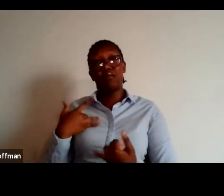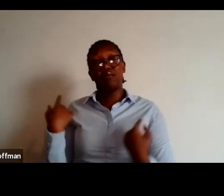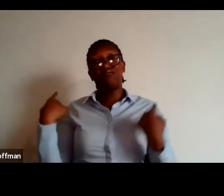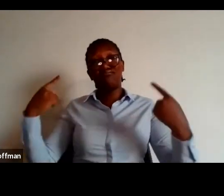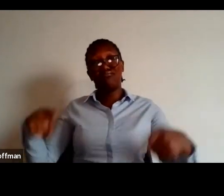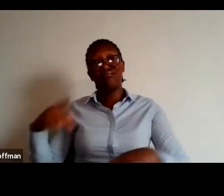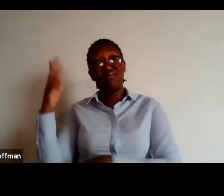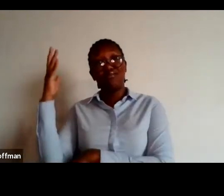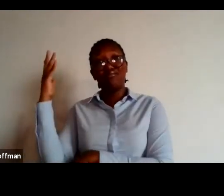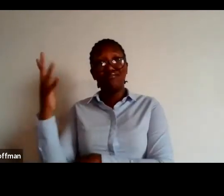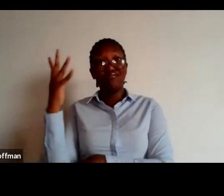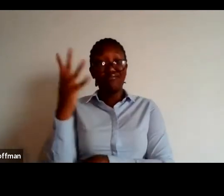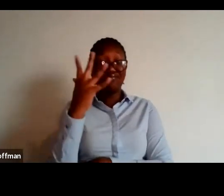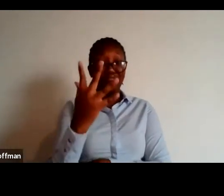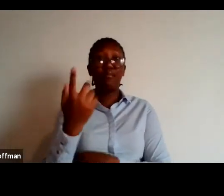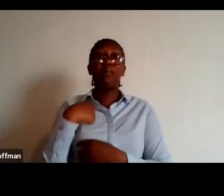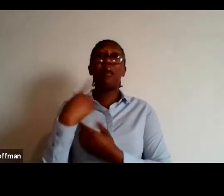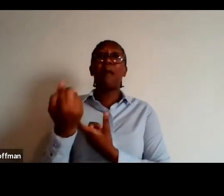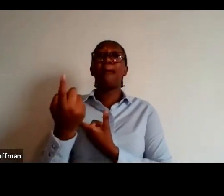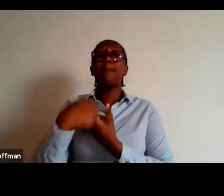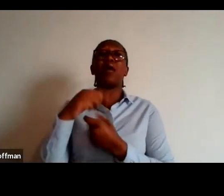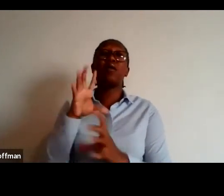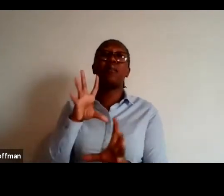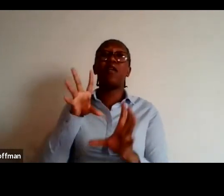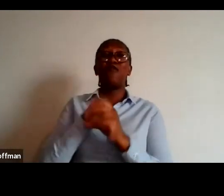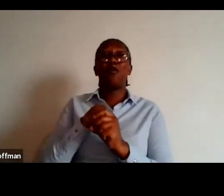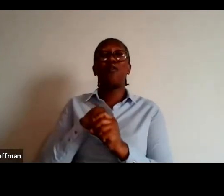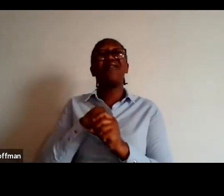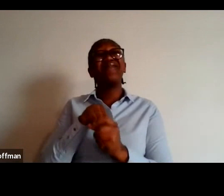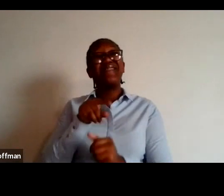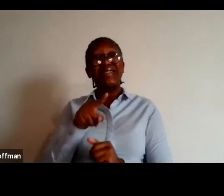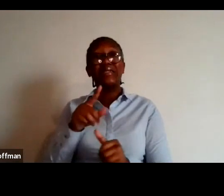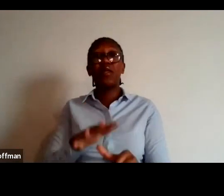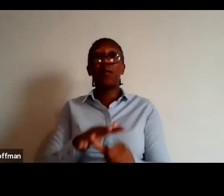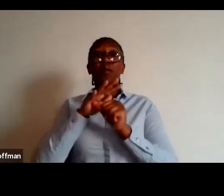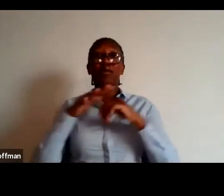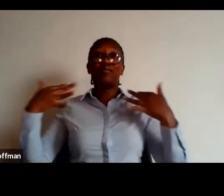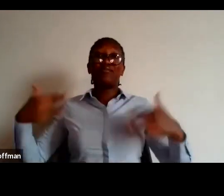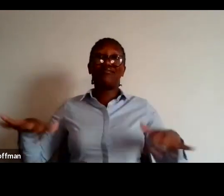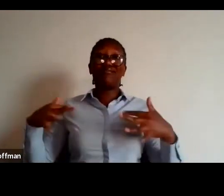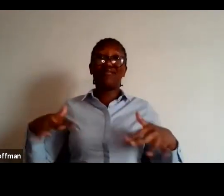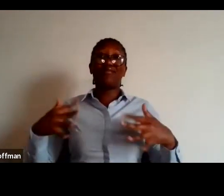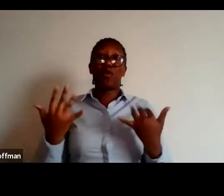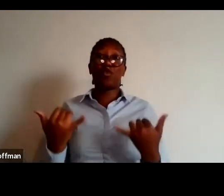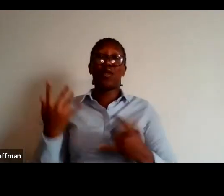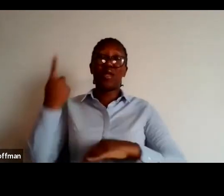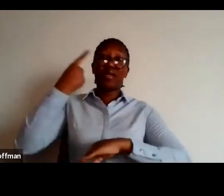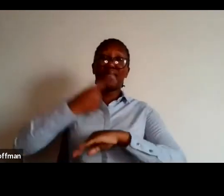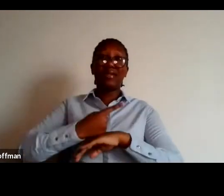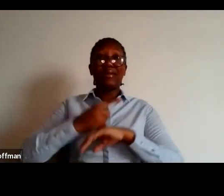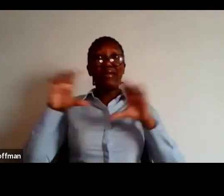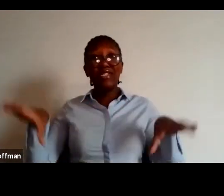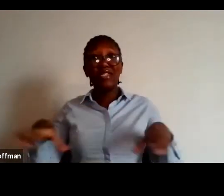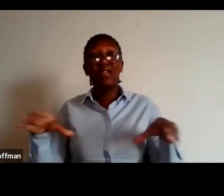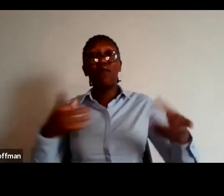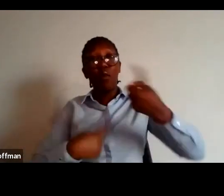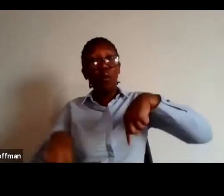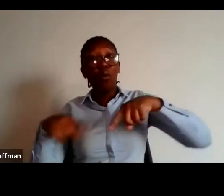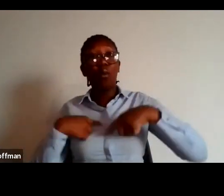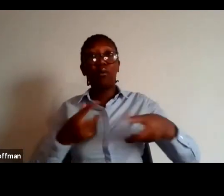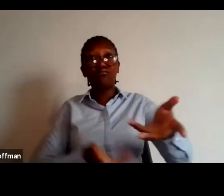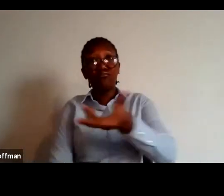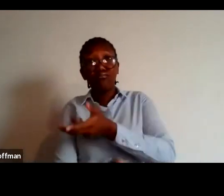to participate in a very important activity that we are going to engage upon this